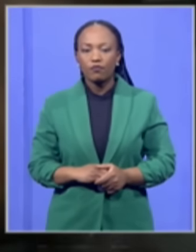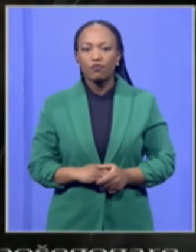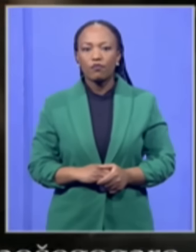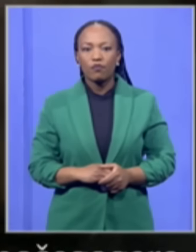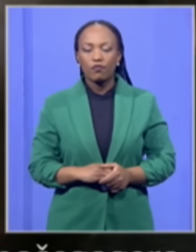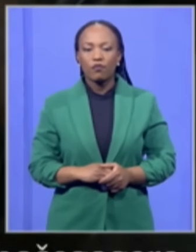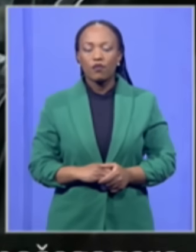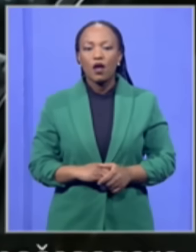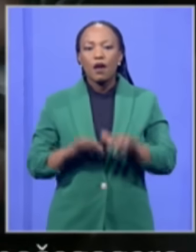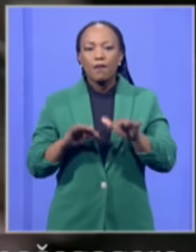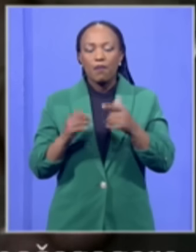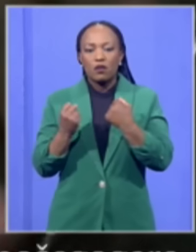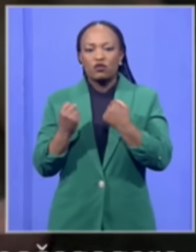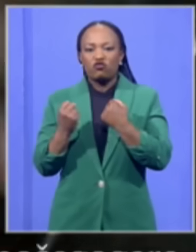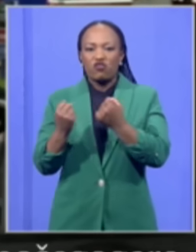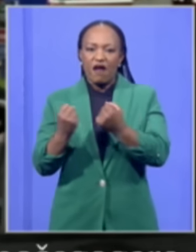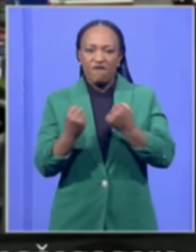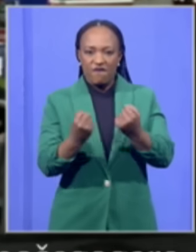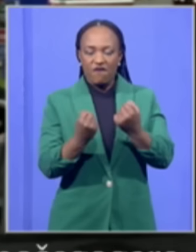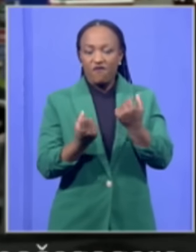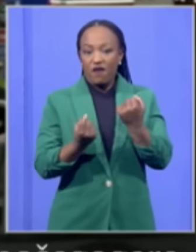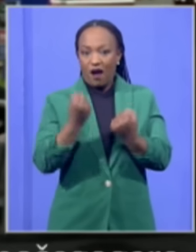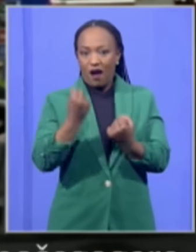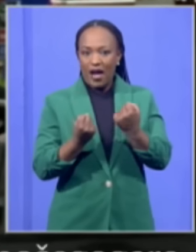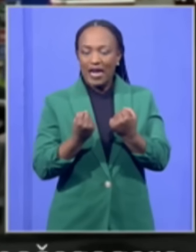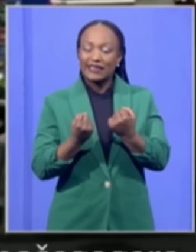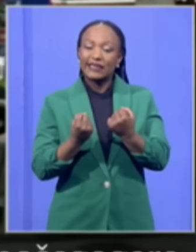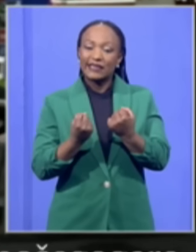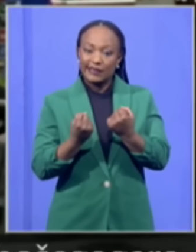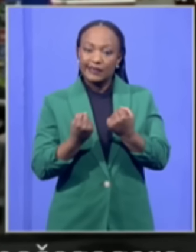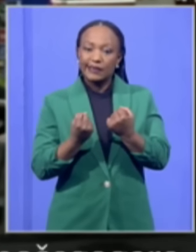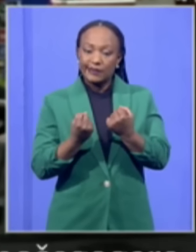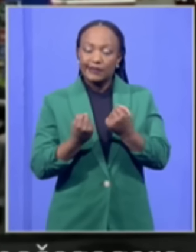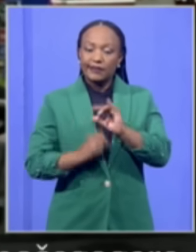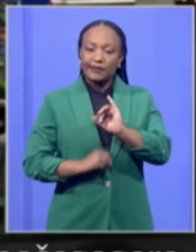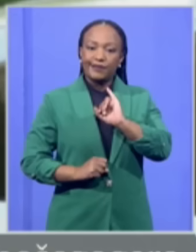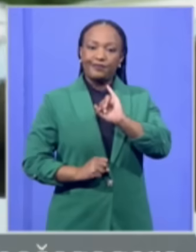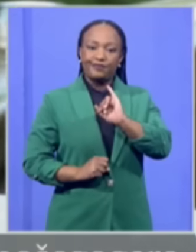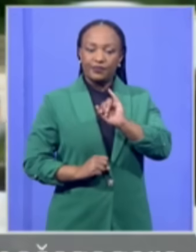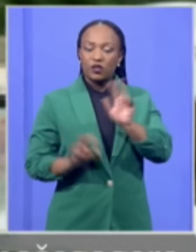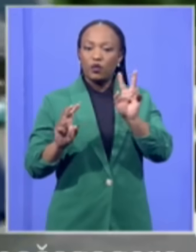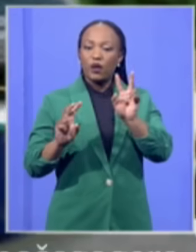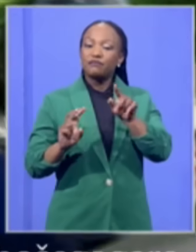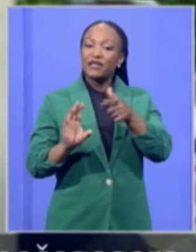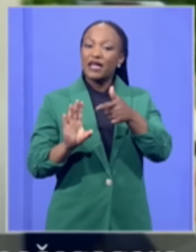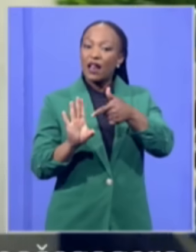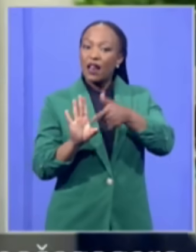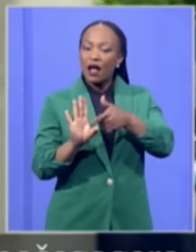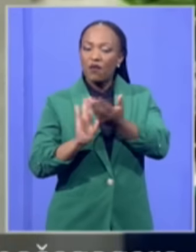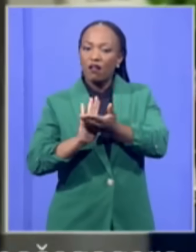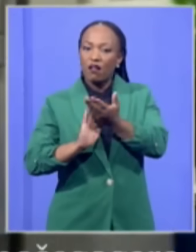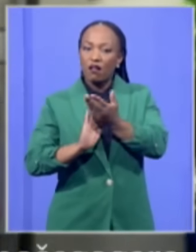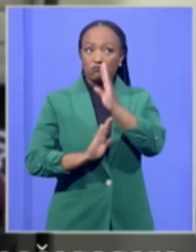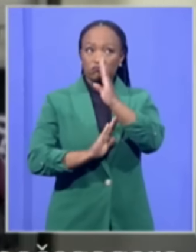Baotledi ba difatanaga ba tla sobetša diatla merabeng ka ge ba itukišetša koketšego ya theko ya makhura go tloga bošego